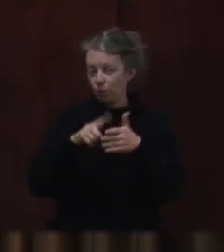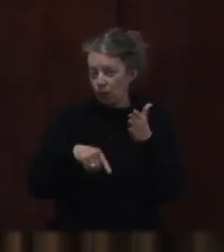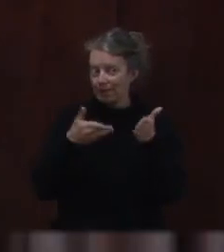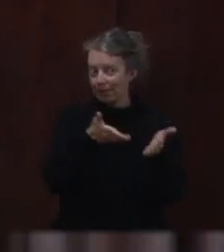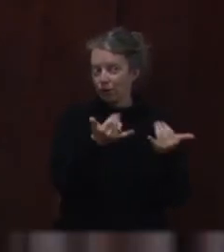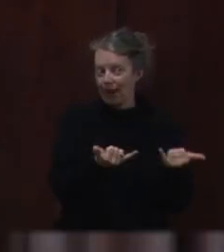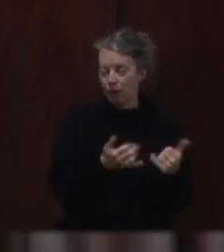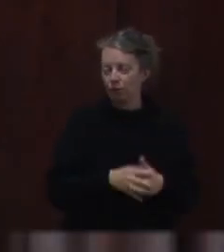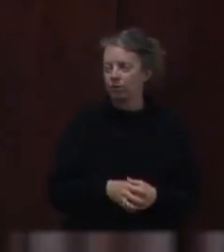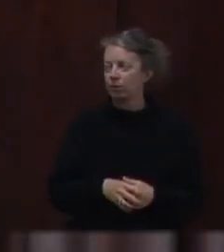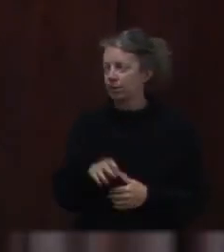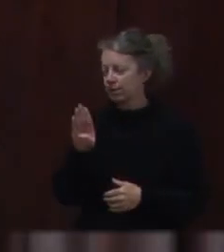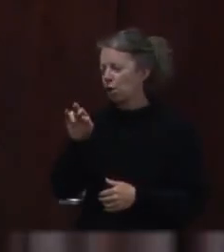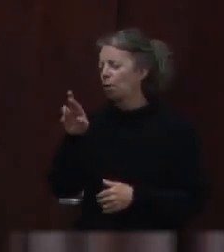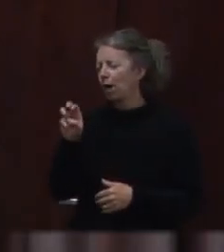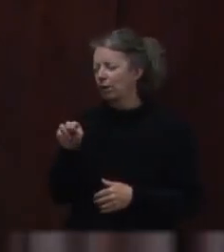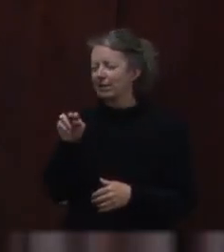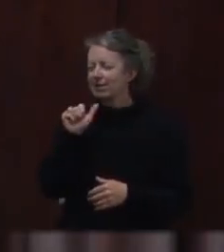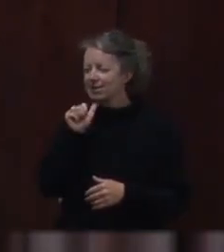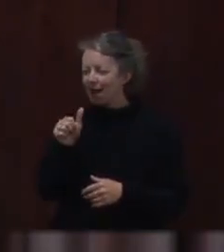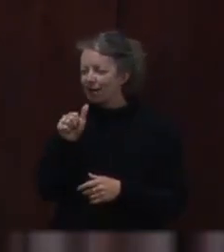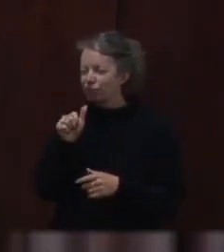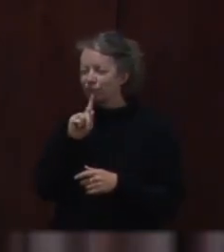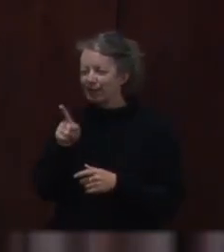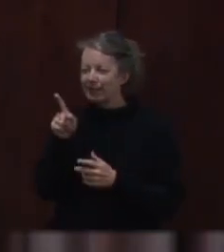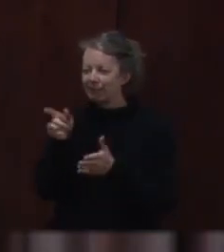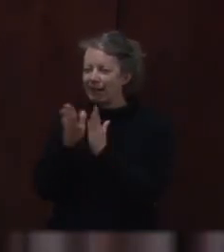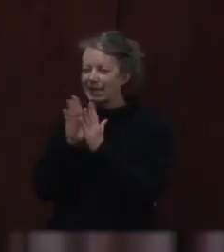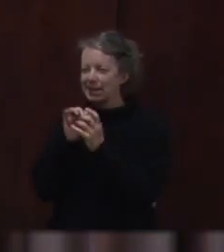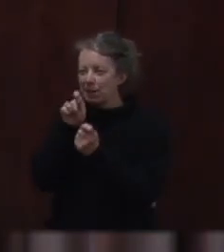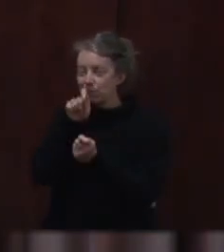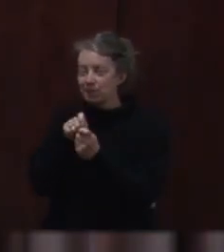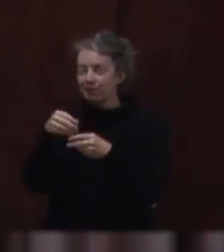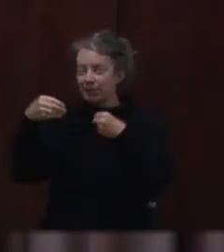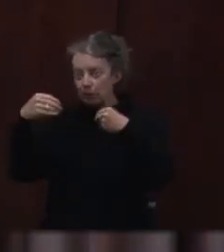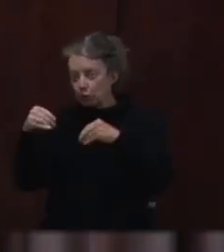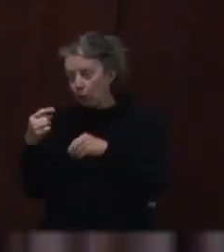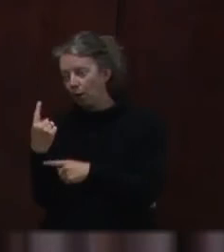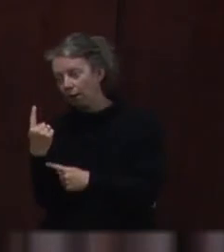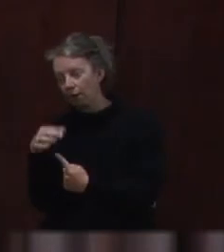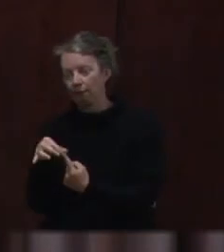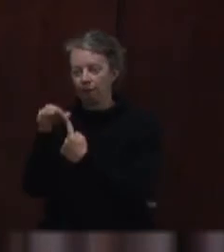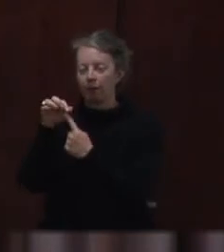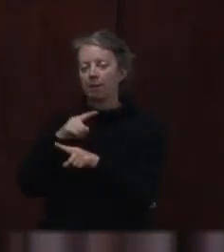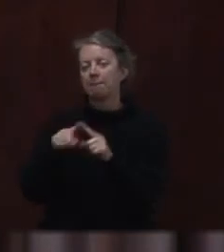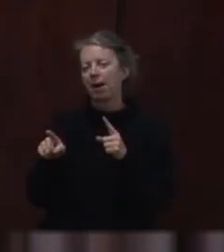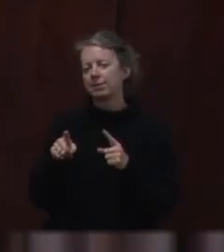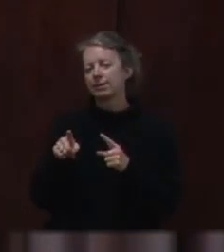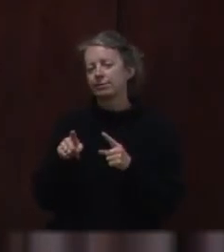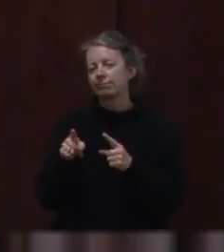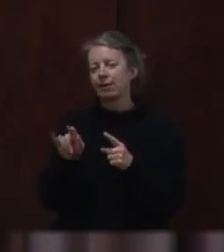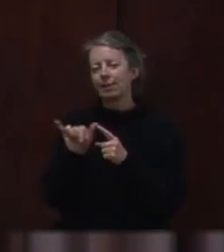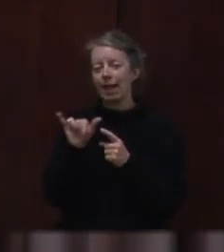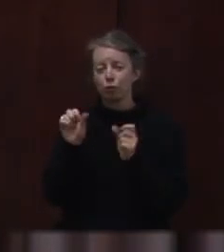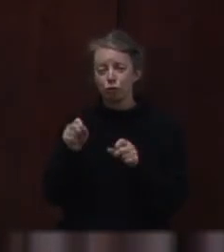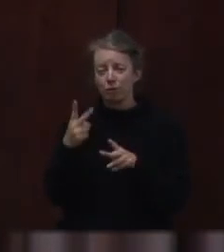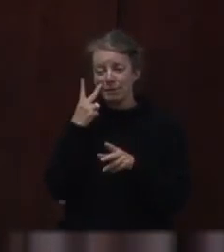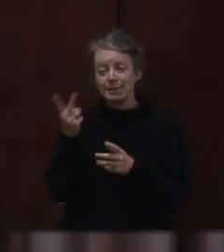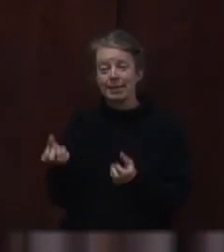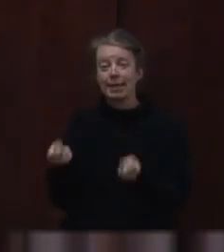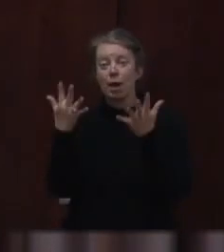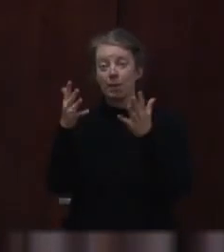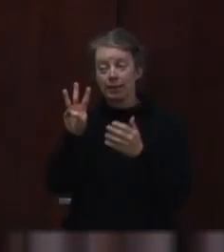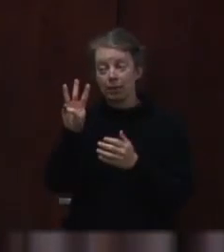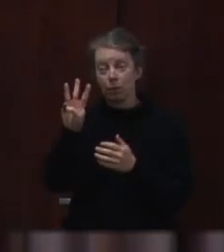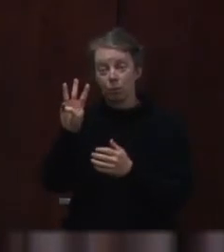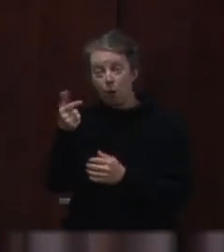down to the level of like a single store, but do you think that, for example, we will, or you would be able to see how many like Walgreens in Buncombe County